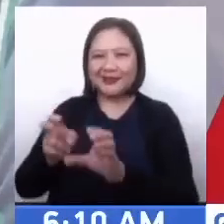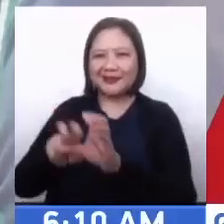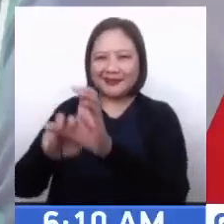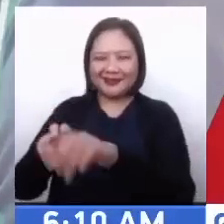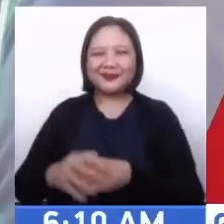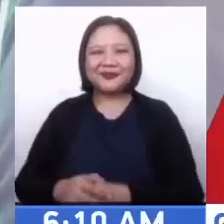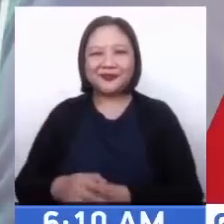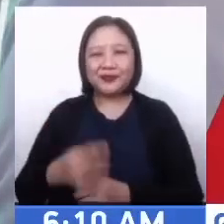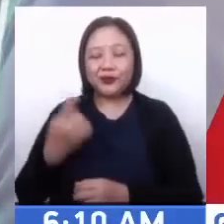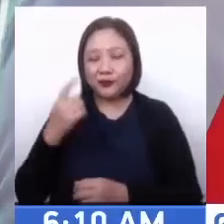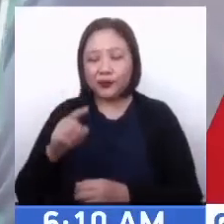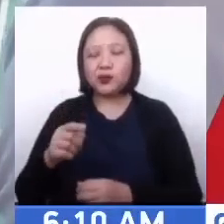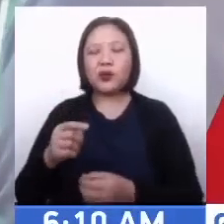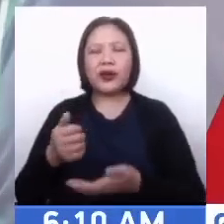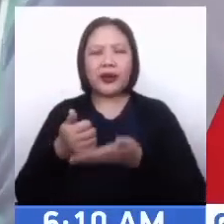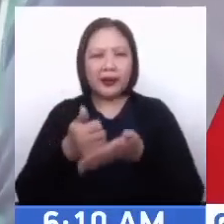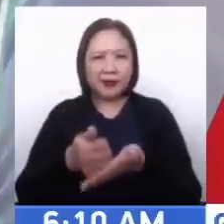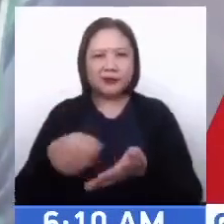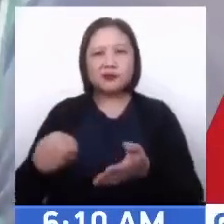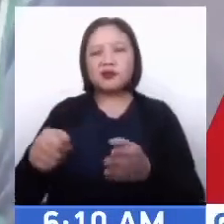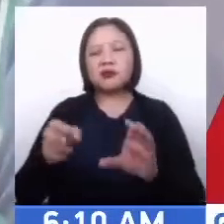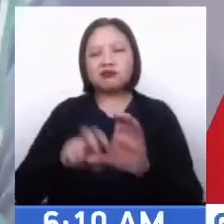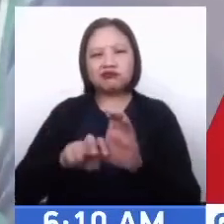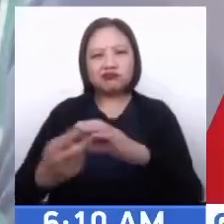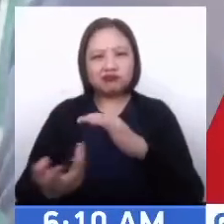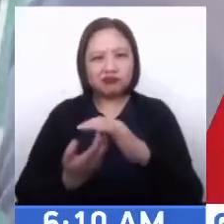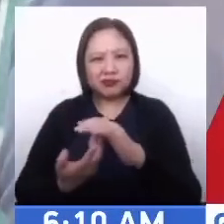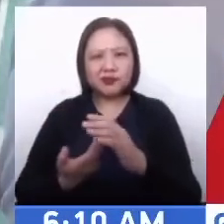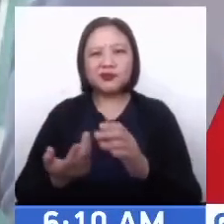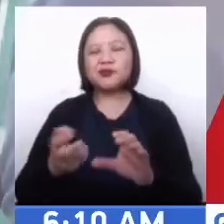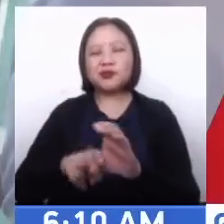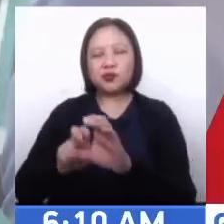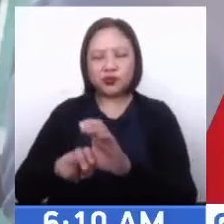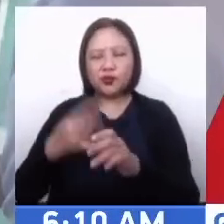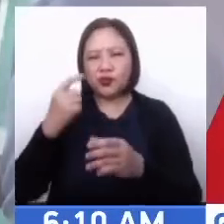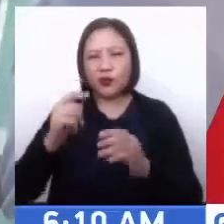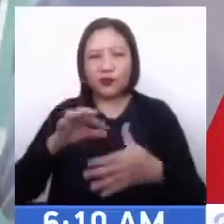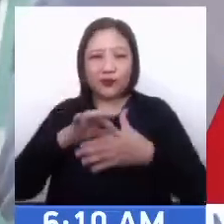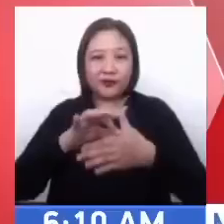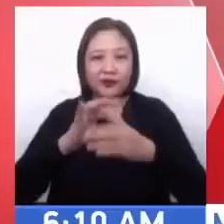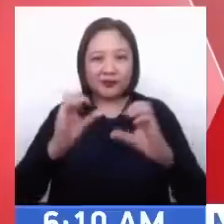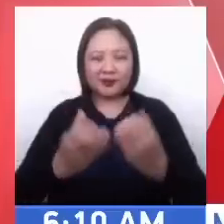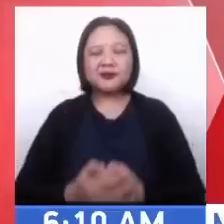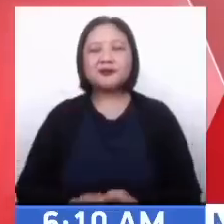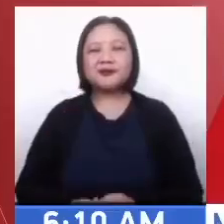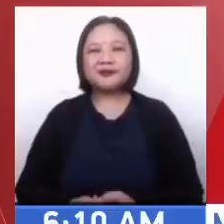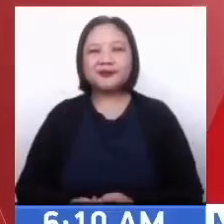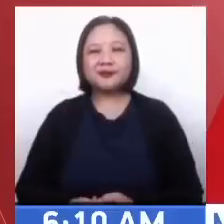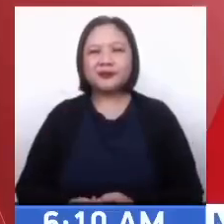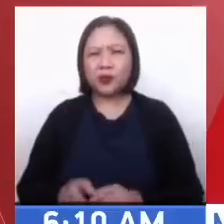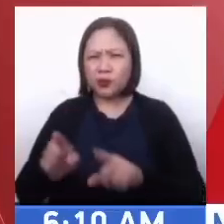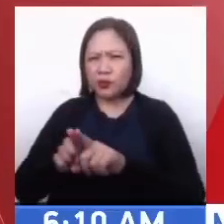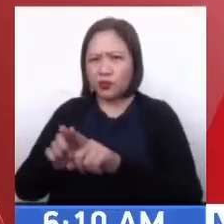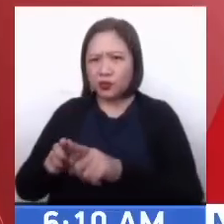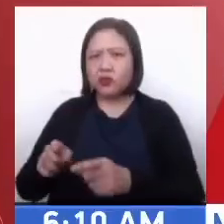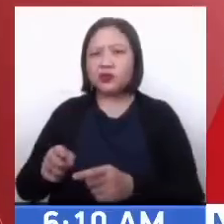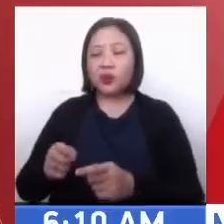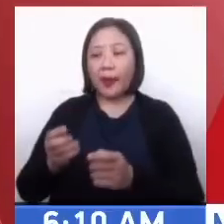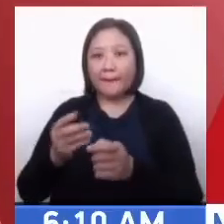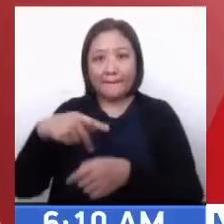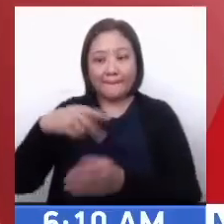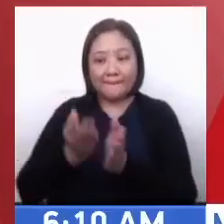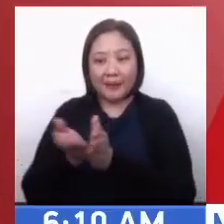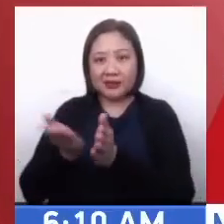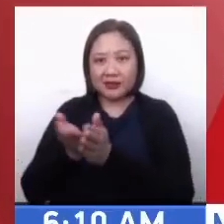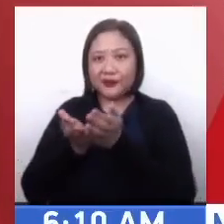the commuters come face-to-face. So, aside from that, yung Pasig Ferry namin has been very operational,